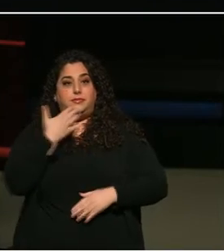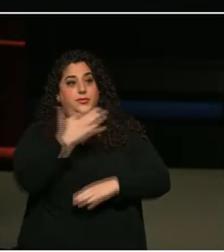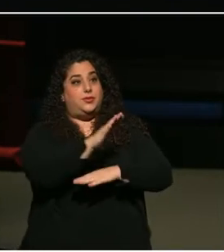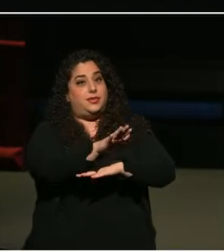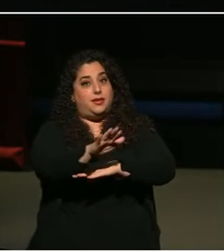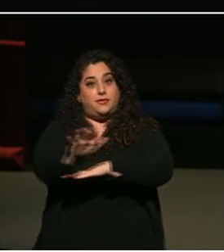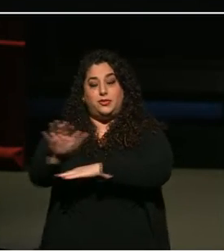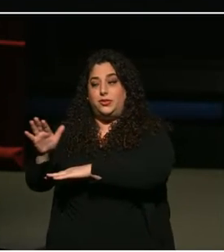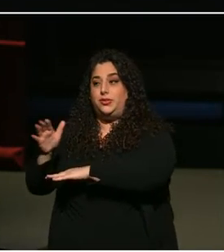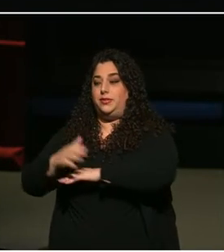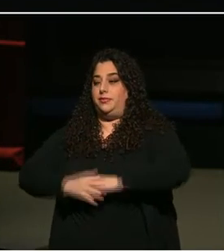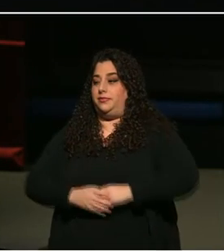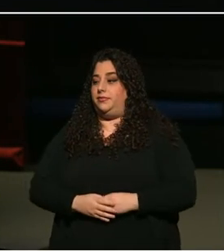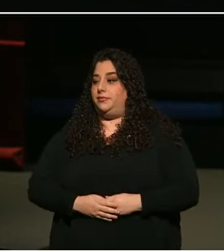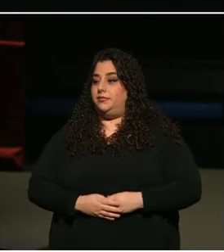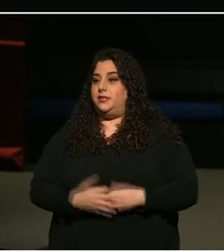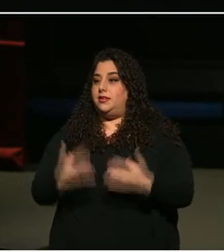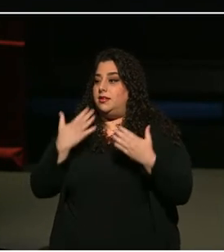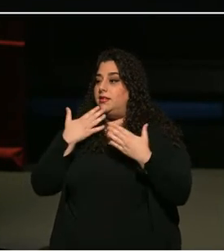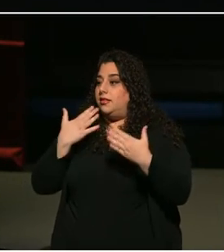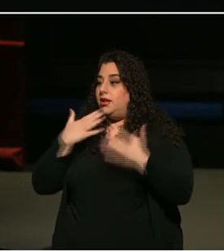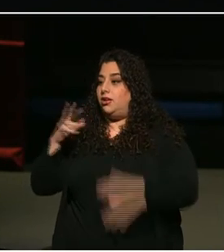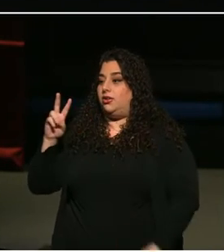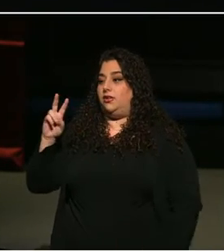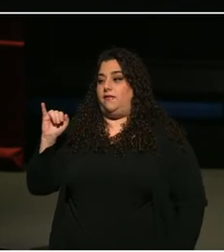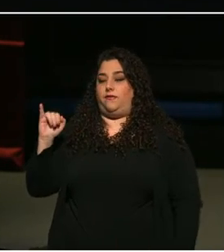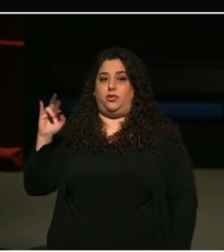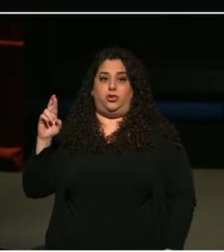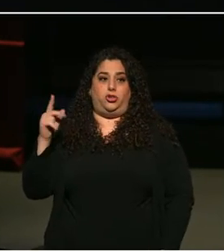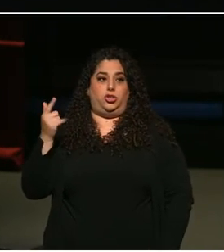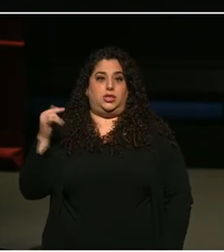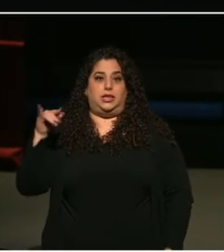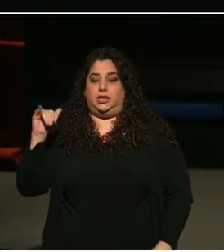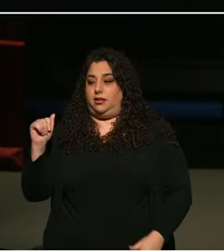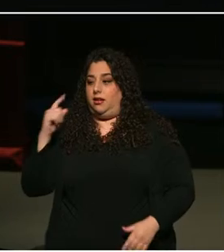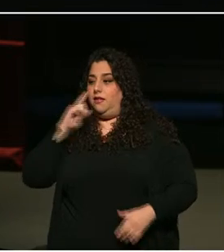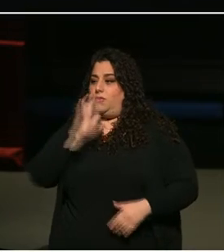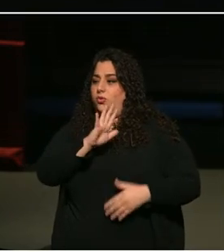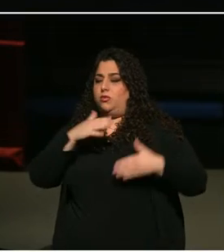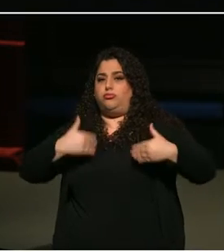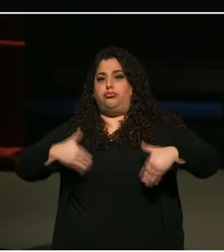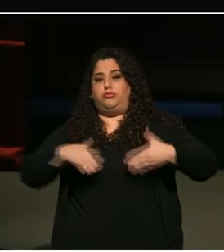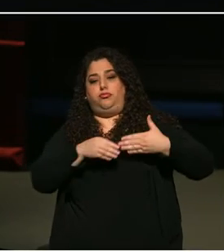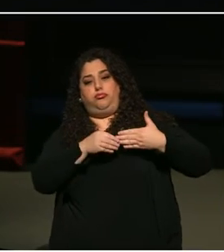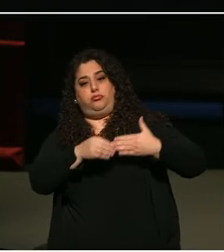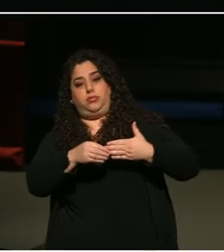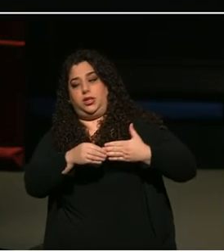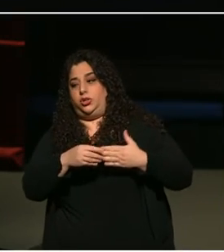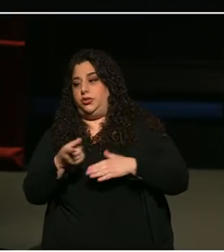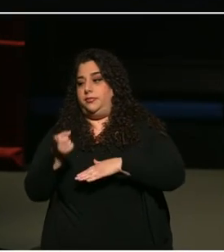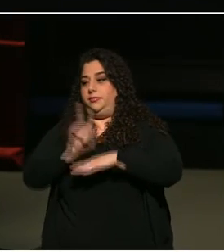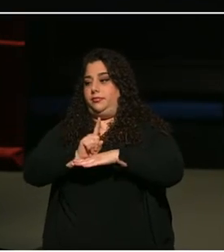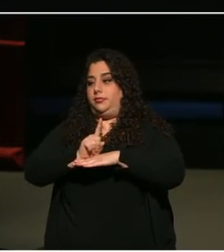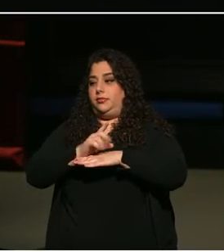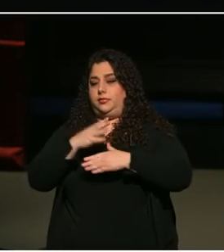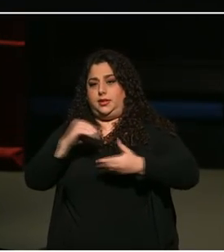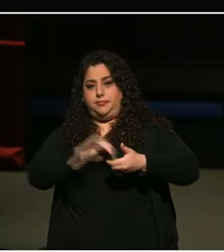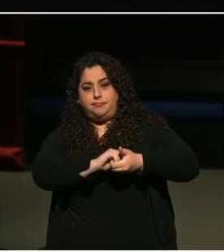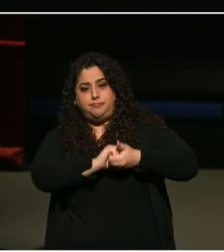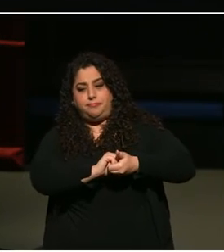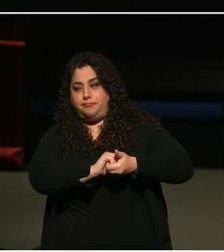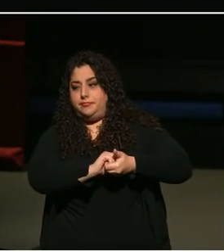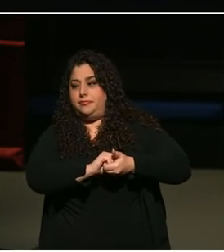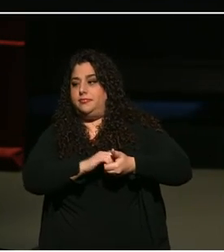Thank you, Virginia, for your leadership, your guidance, and partnership in leading that beautiful blessing. Good evening, everyone.